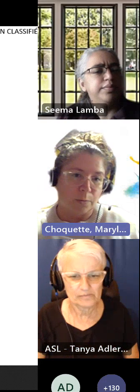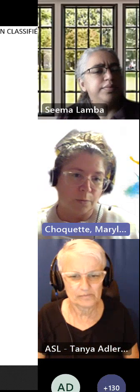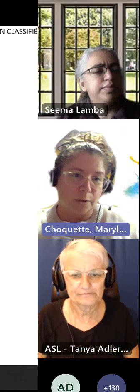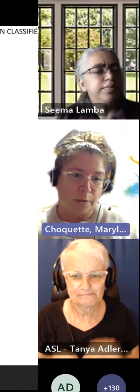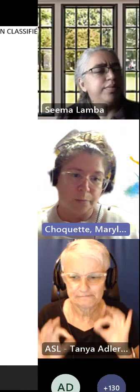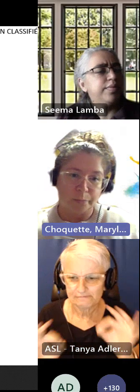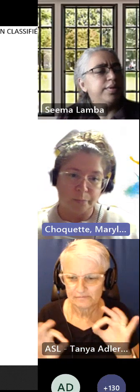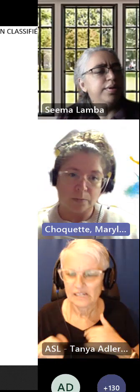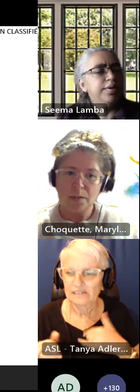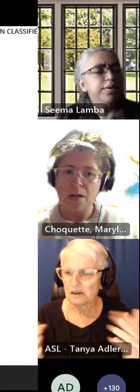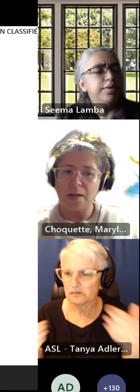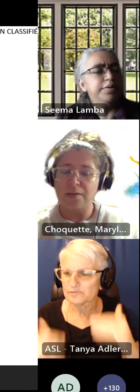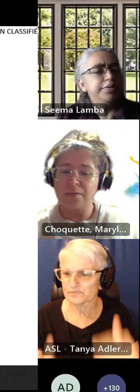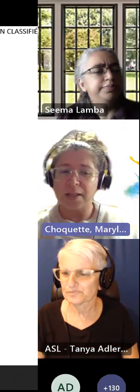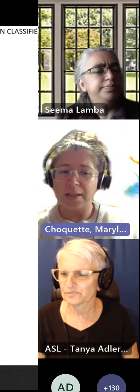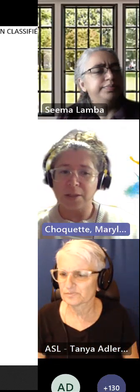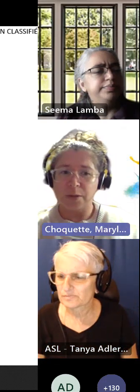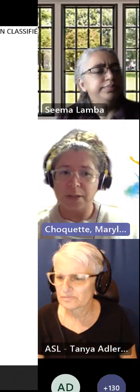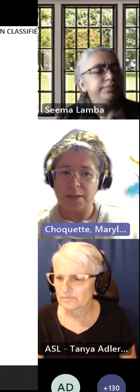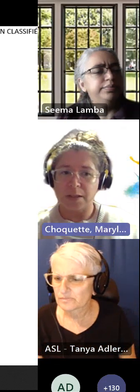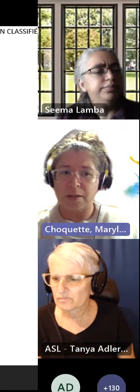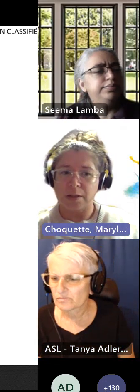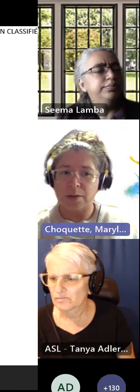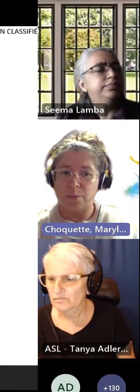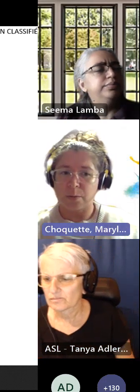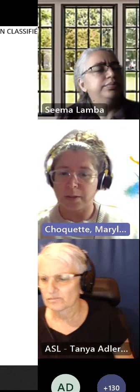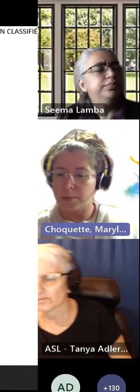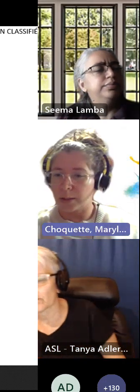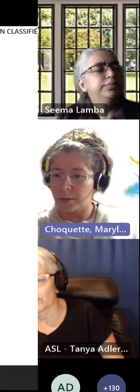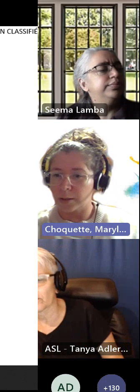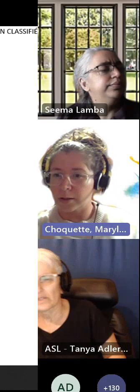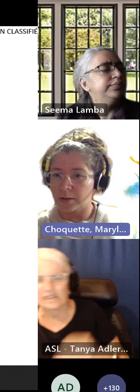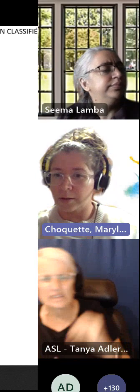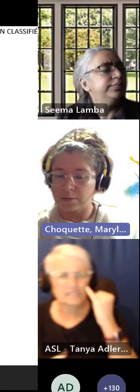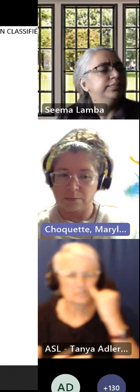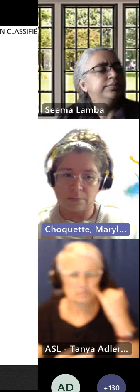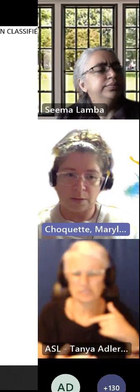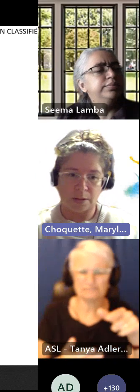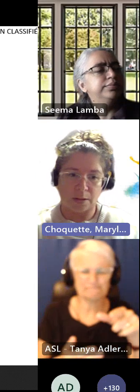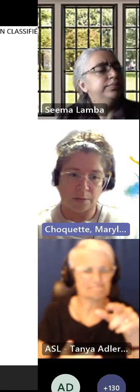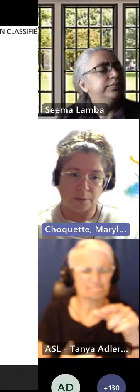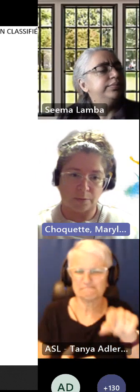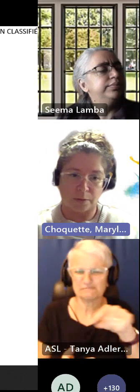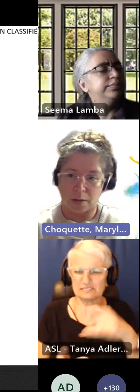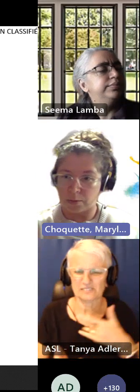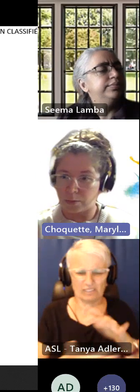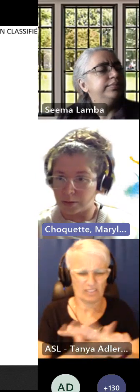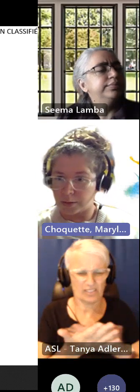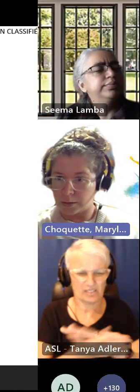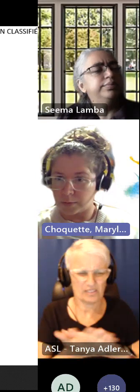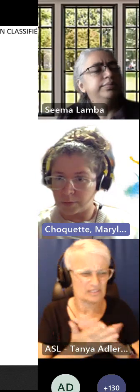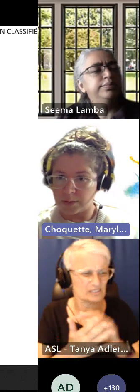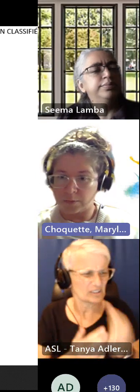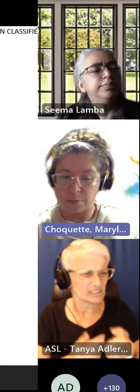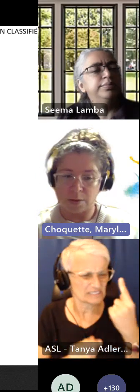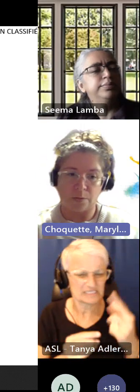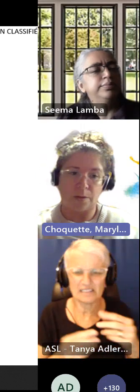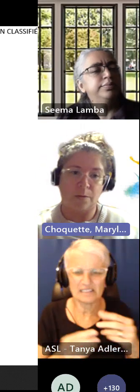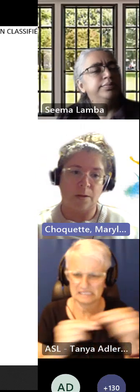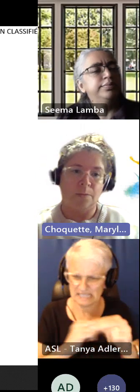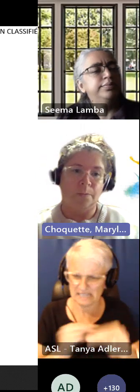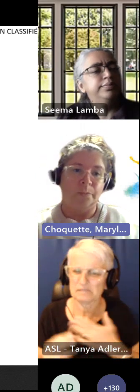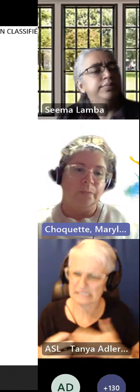Wonderful. We'll move on. If at any point it's not clear what is meant by the slides, feel free to ask questions as folks